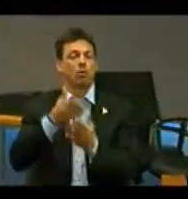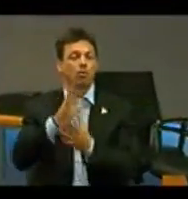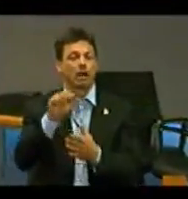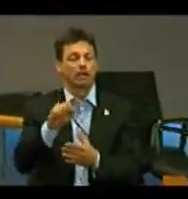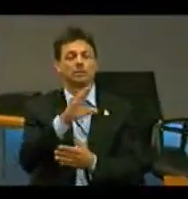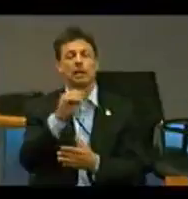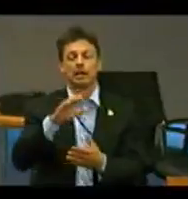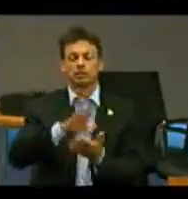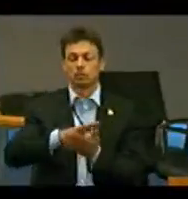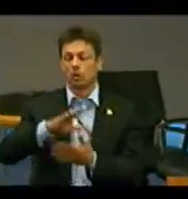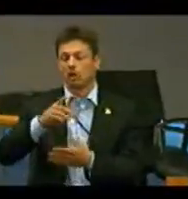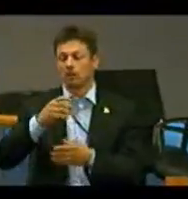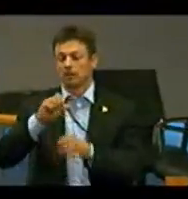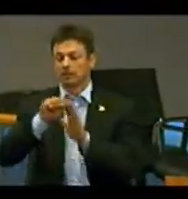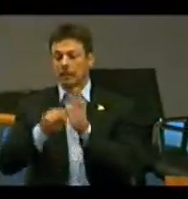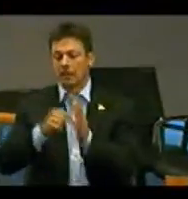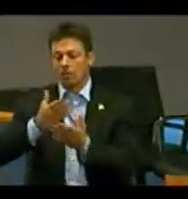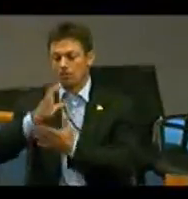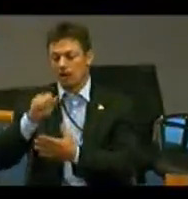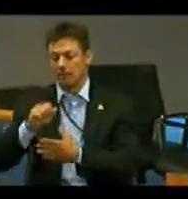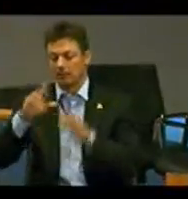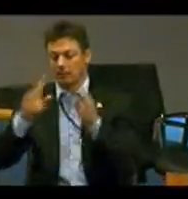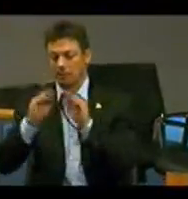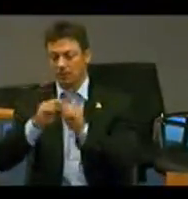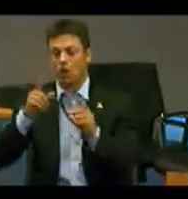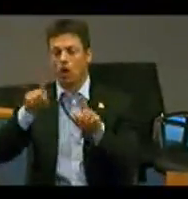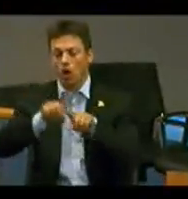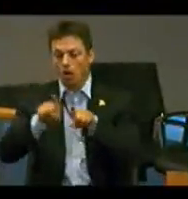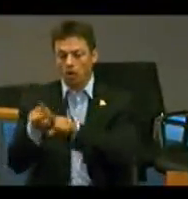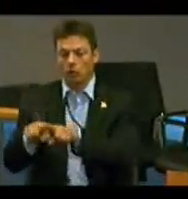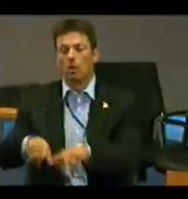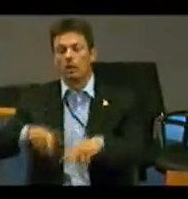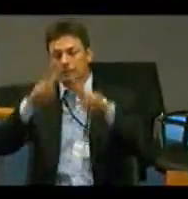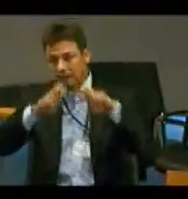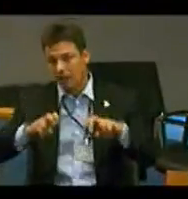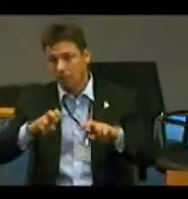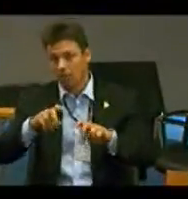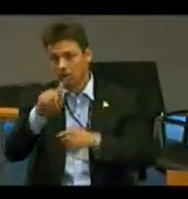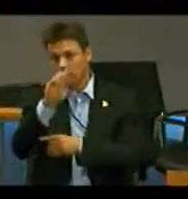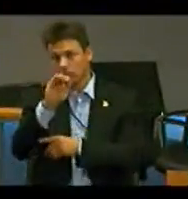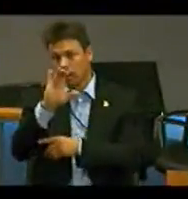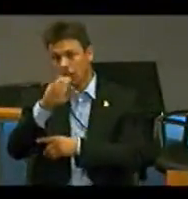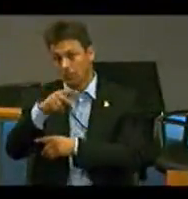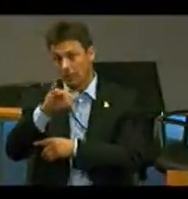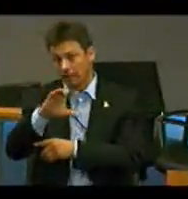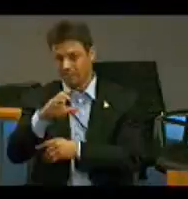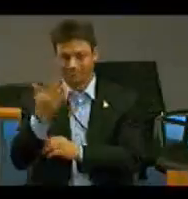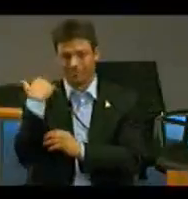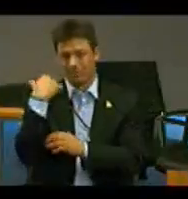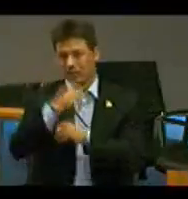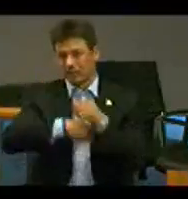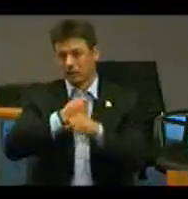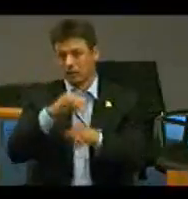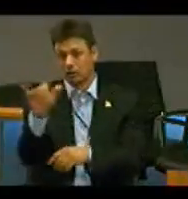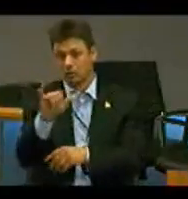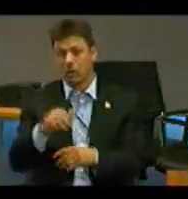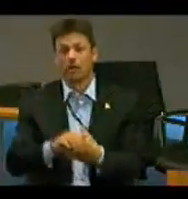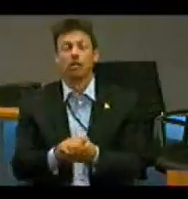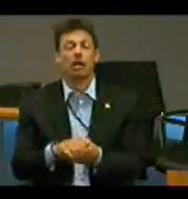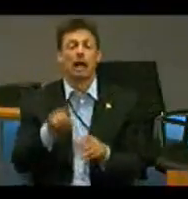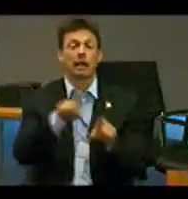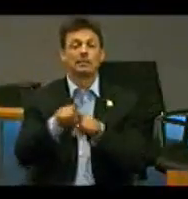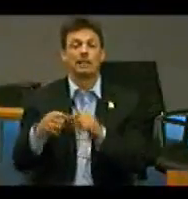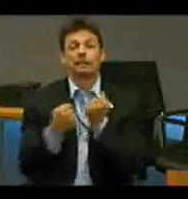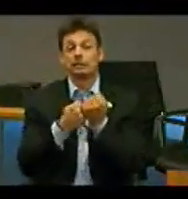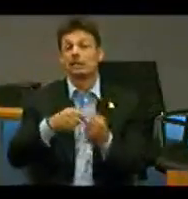Commission and our state advisory committees have also examined the topic in earlier years as well. And of course, in my past life as Assistant